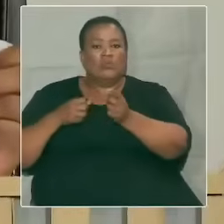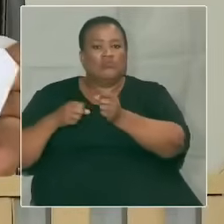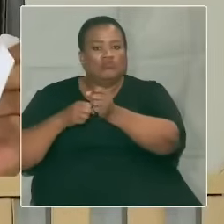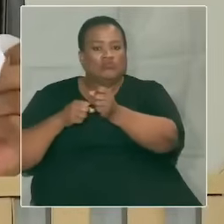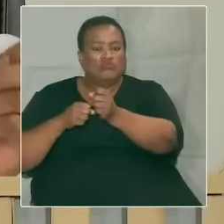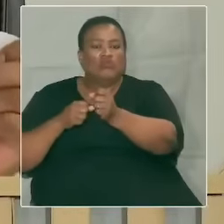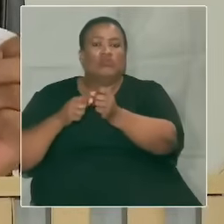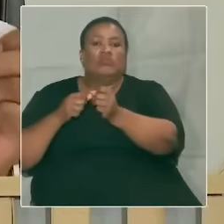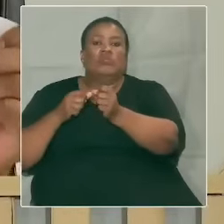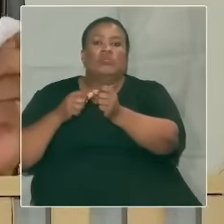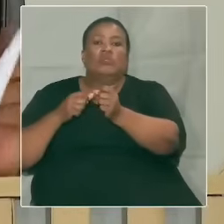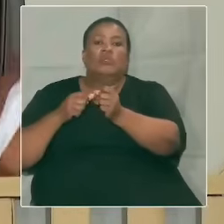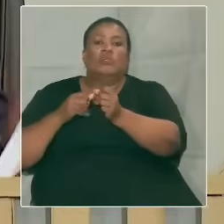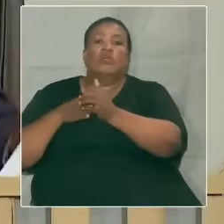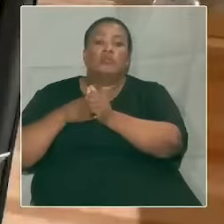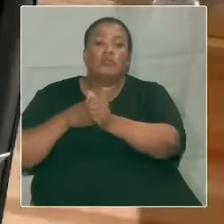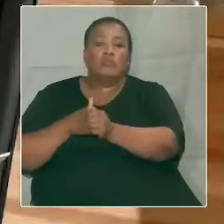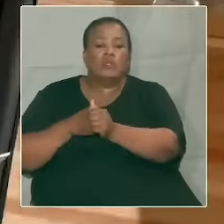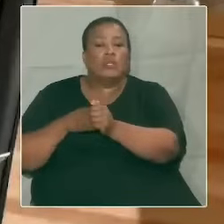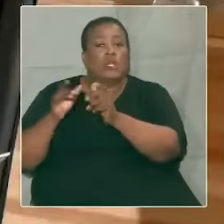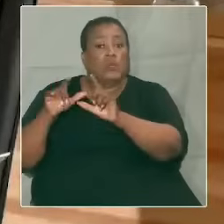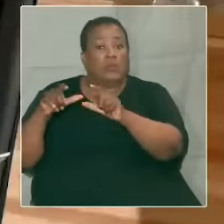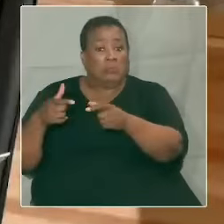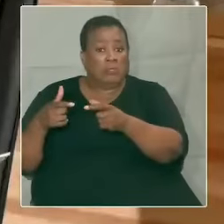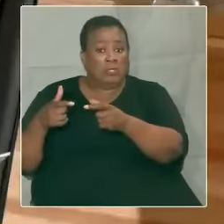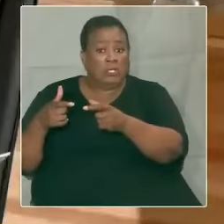Correct. Thanks, Commissioner.